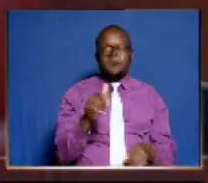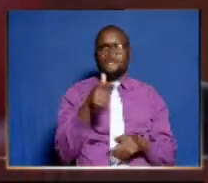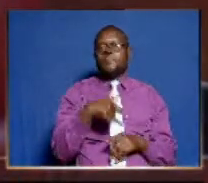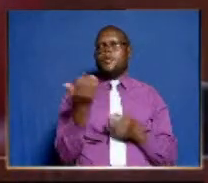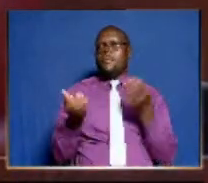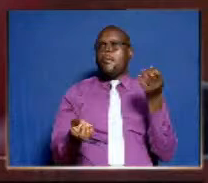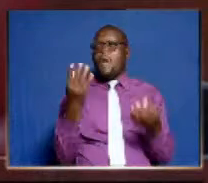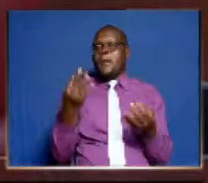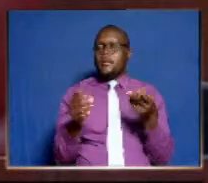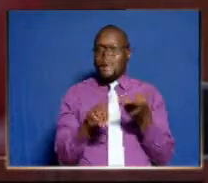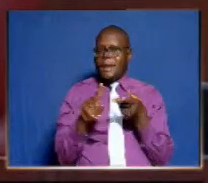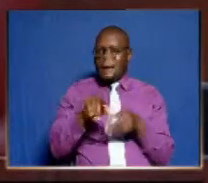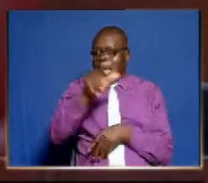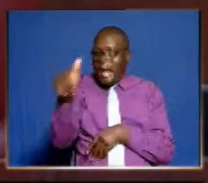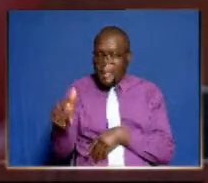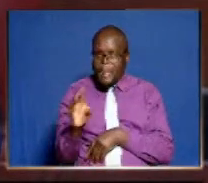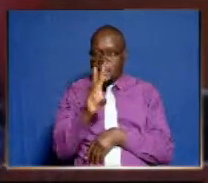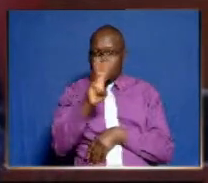West Pokot County.